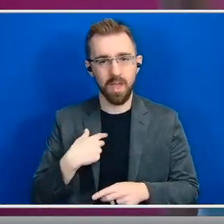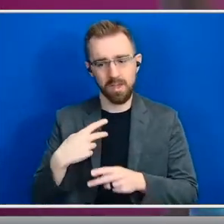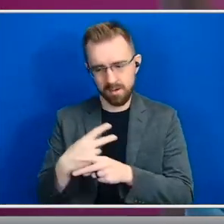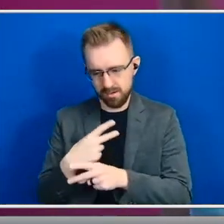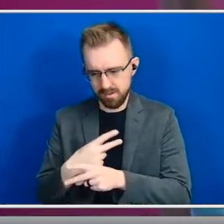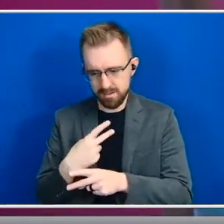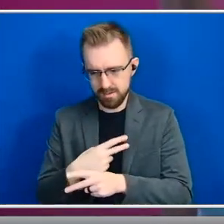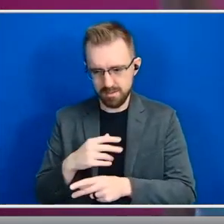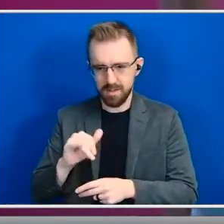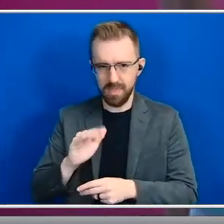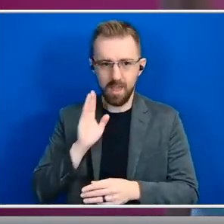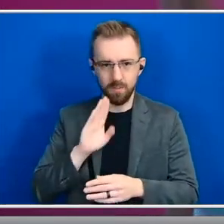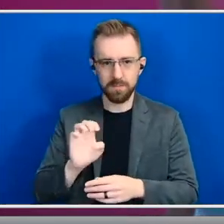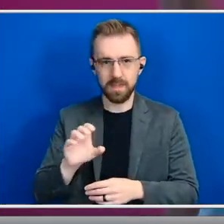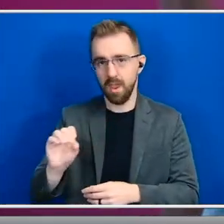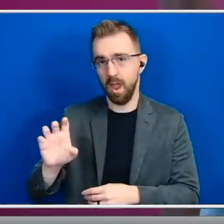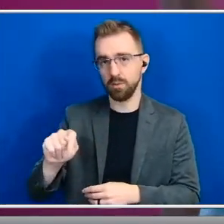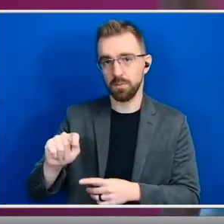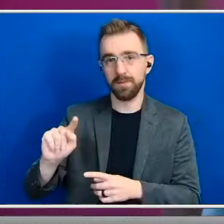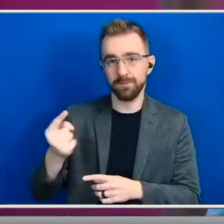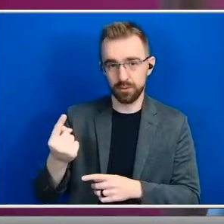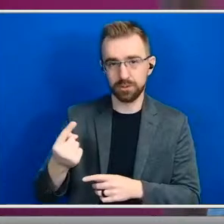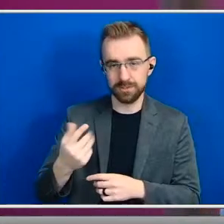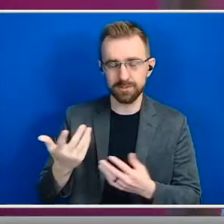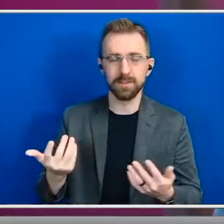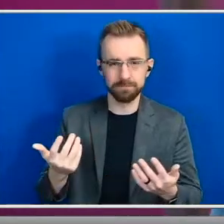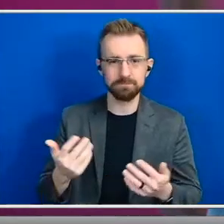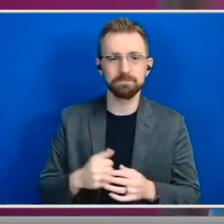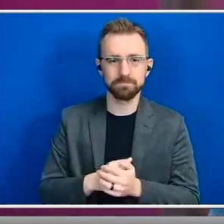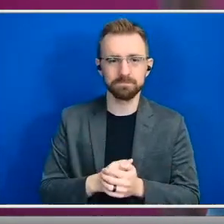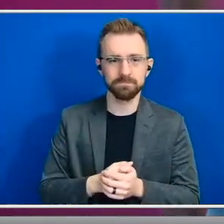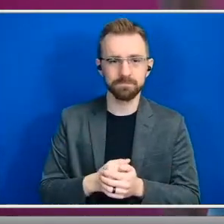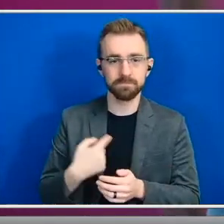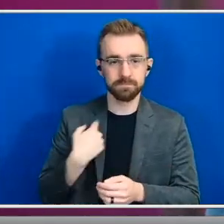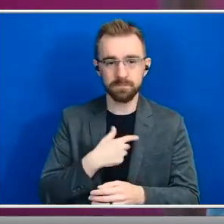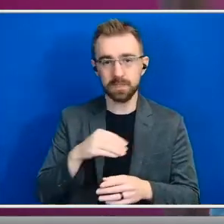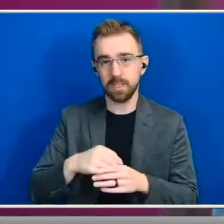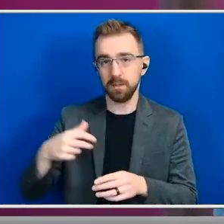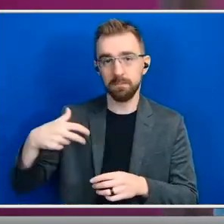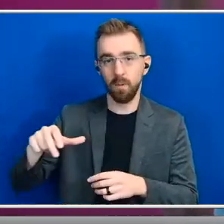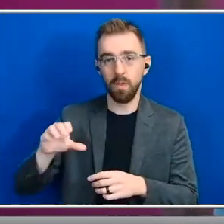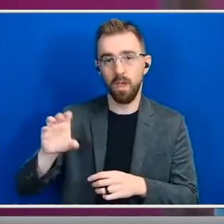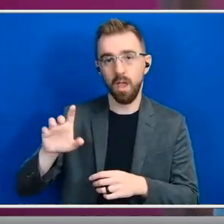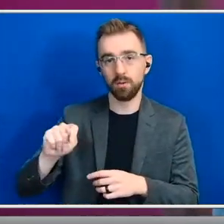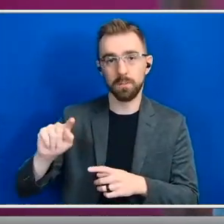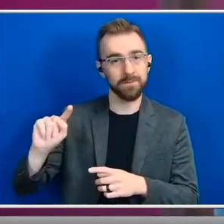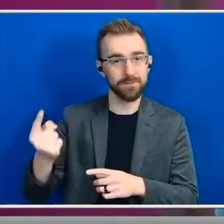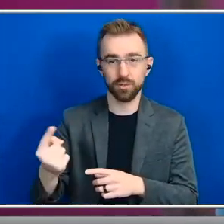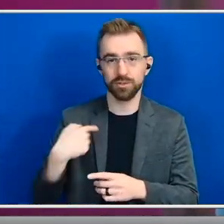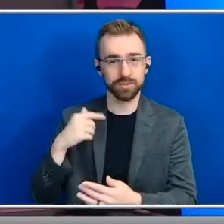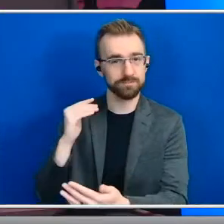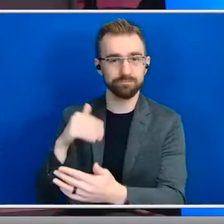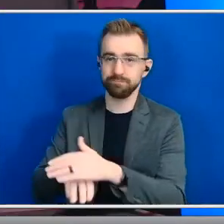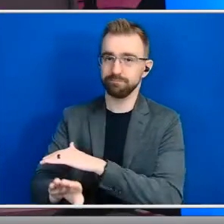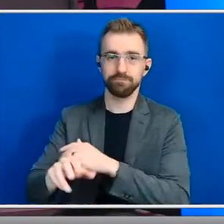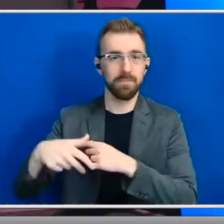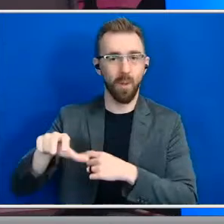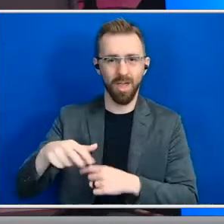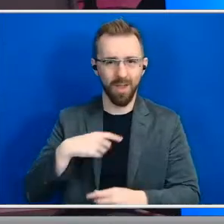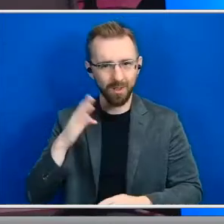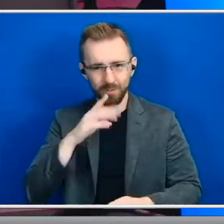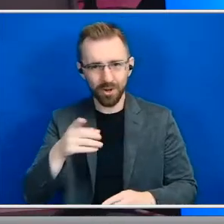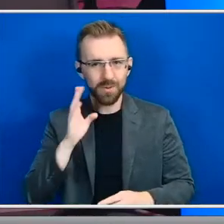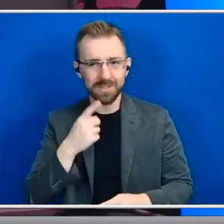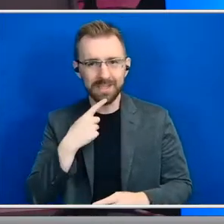would be October 1st. And we were in the bowling alley October 1st, and I was bowling. I was worried for a second you were going to say you were only